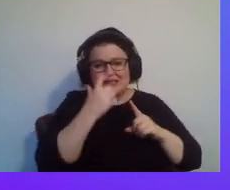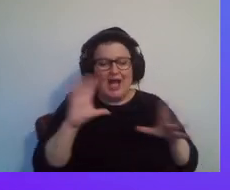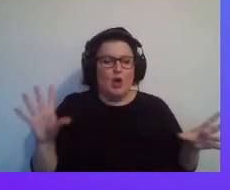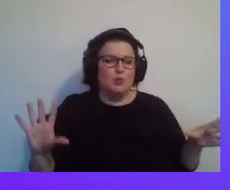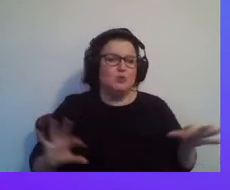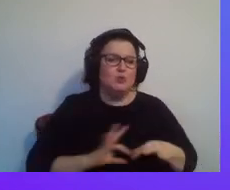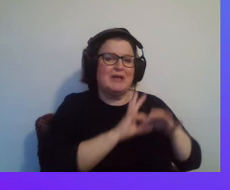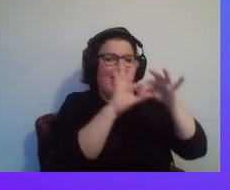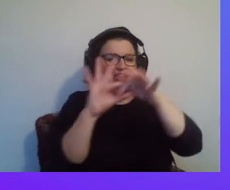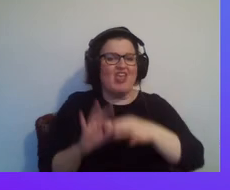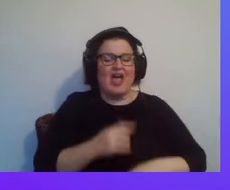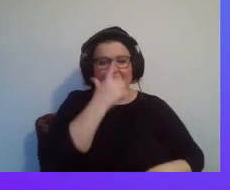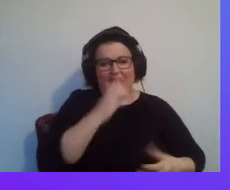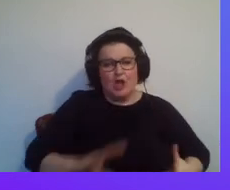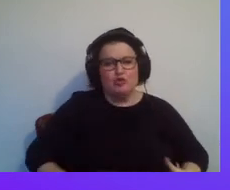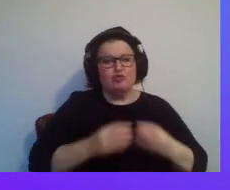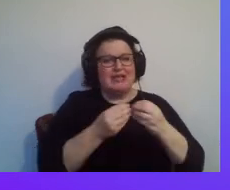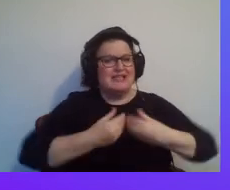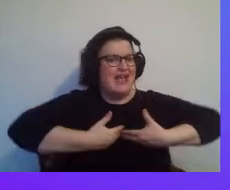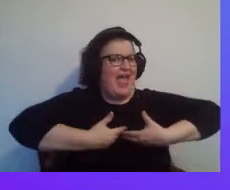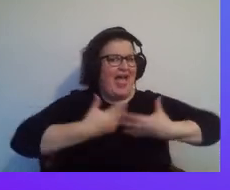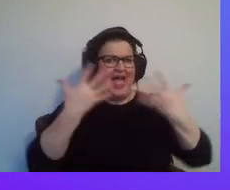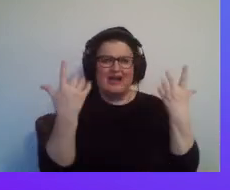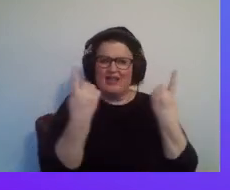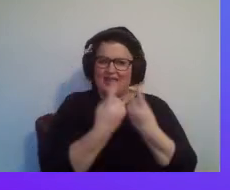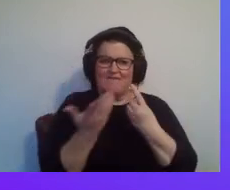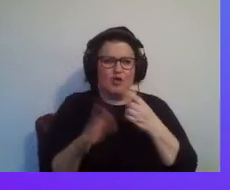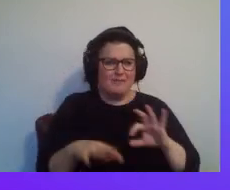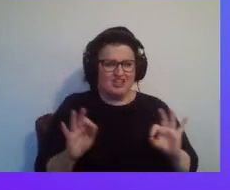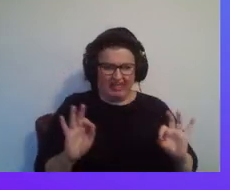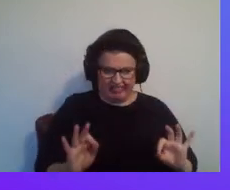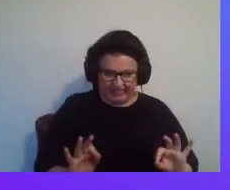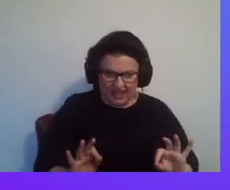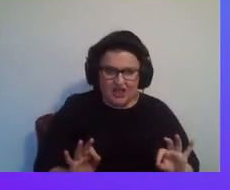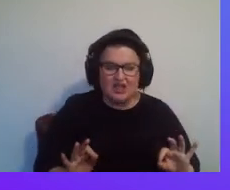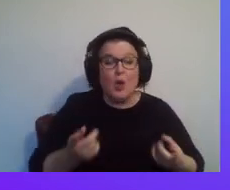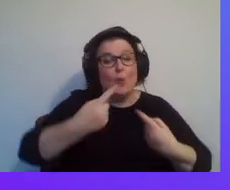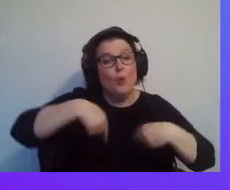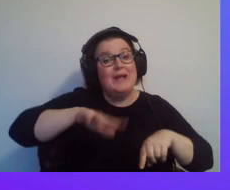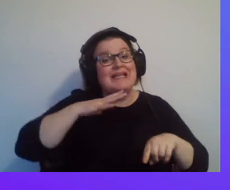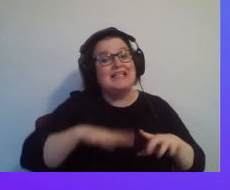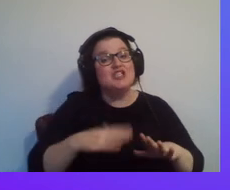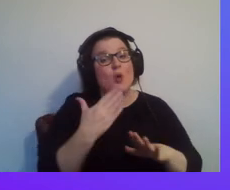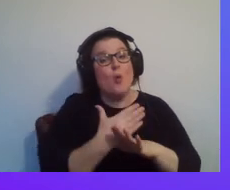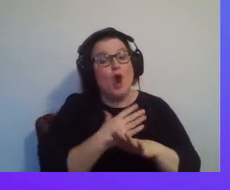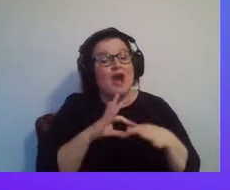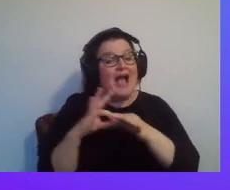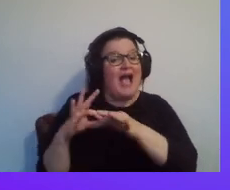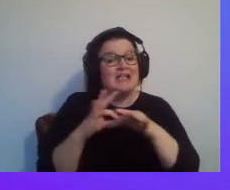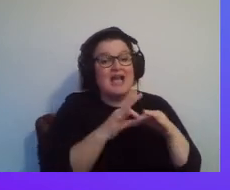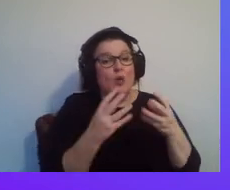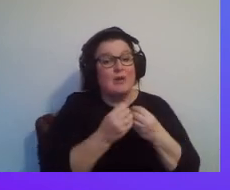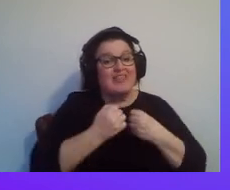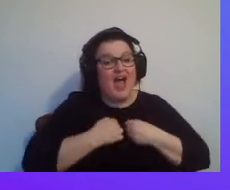create, absolutely anything out of nothing at all. We've got to work hand in hand with our